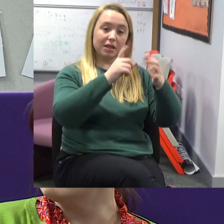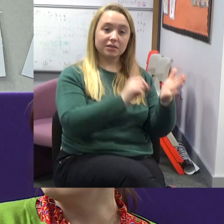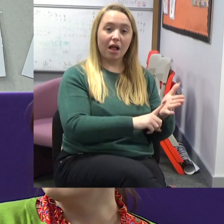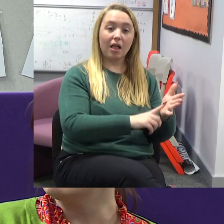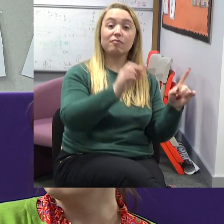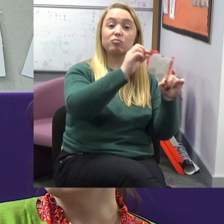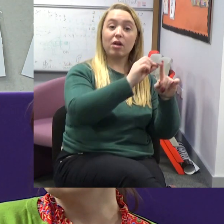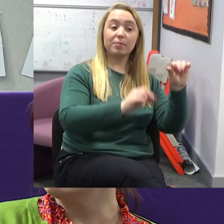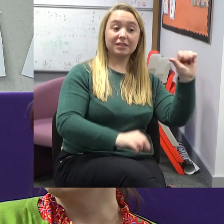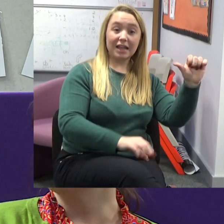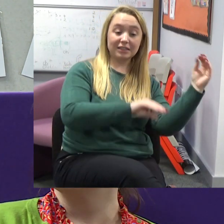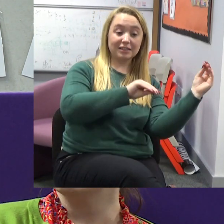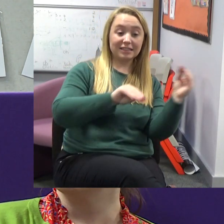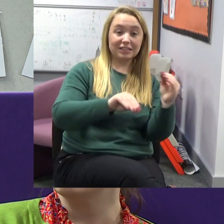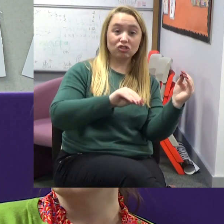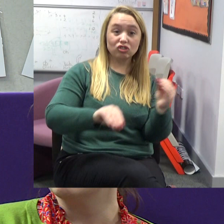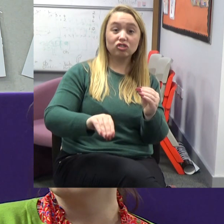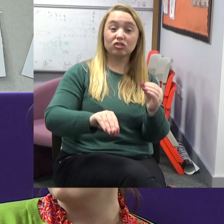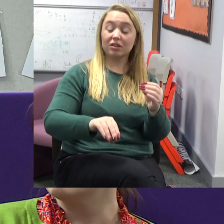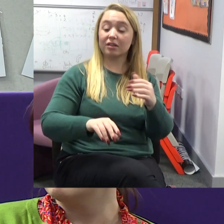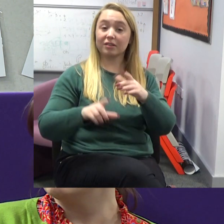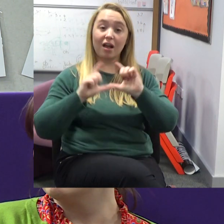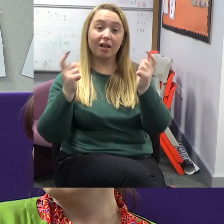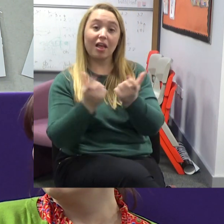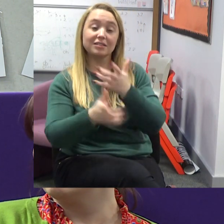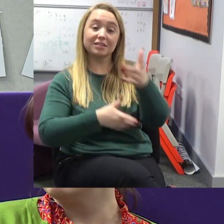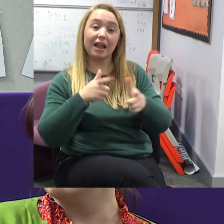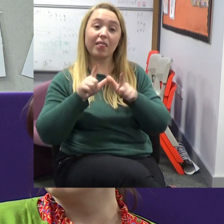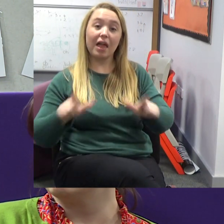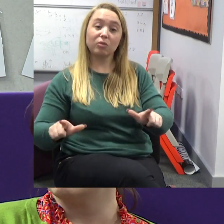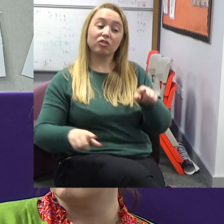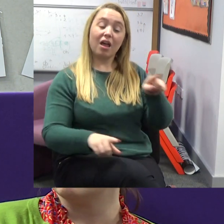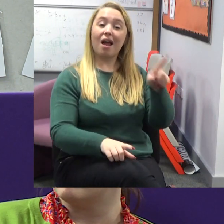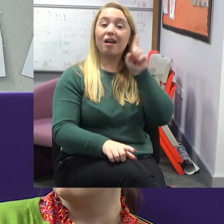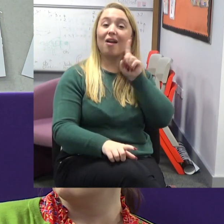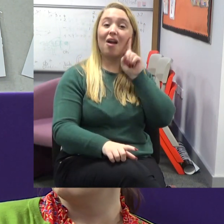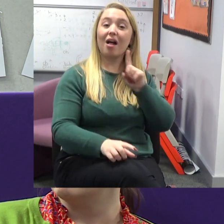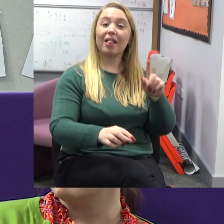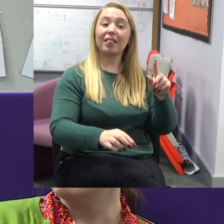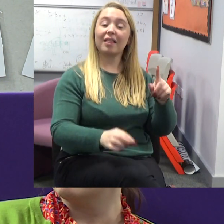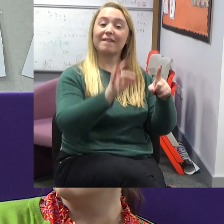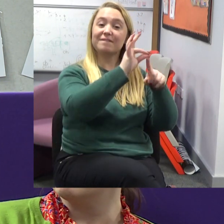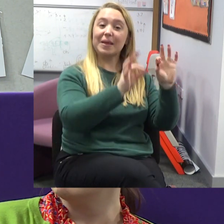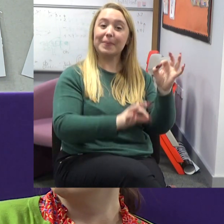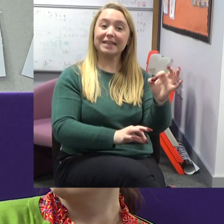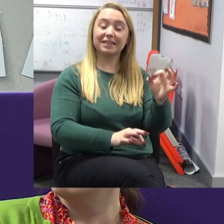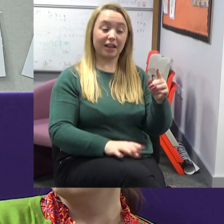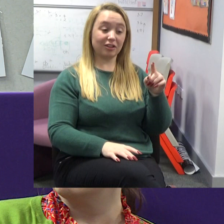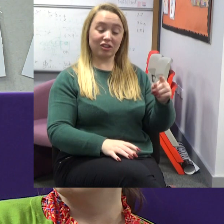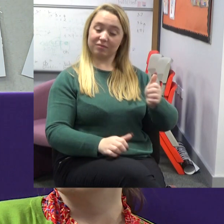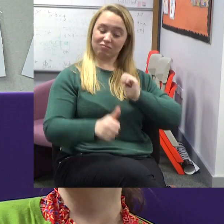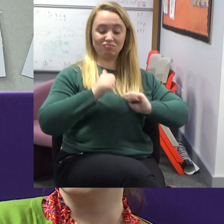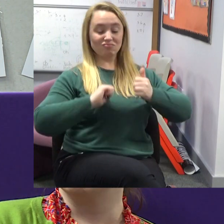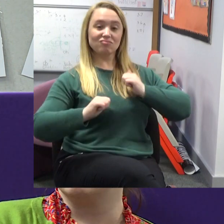own language, to teach, like Phoebe in primary 6, who teaches her class sign language, because it's so important to take ownership of your